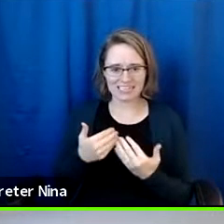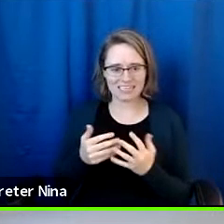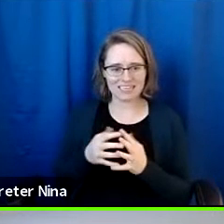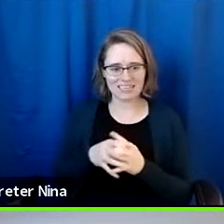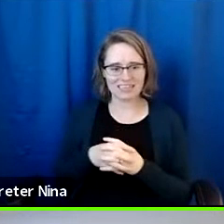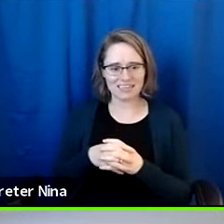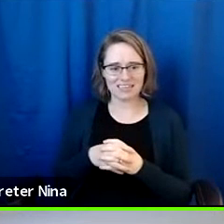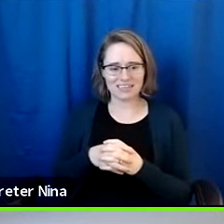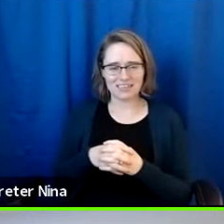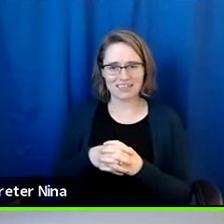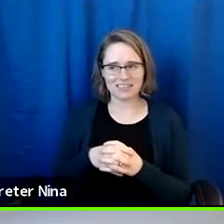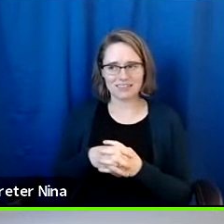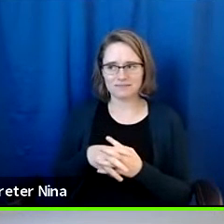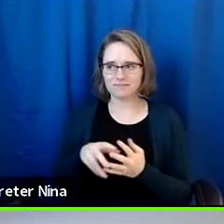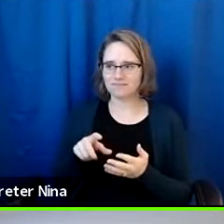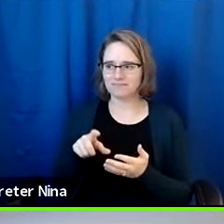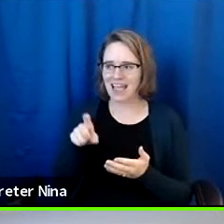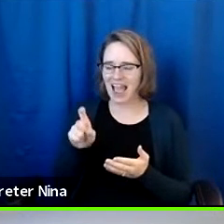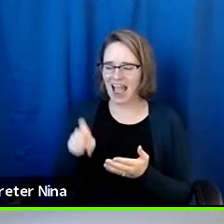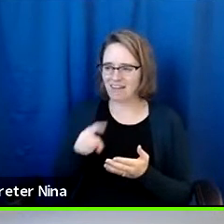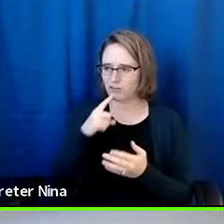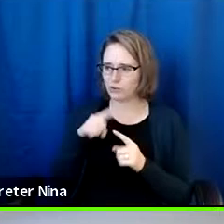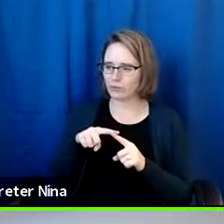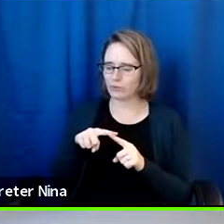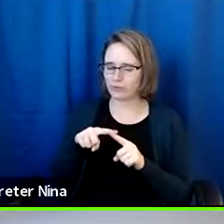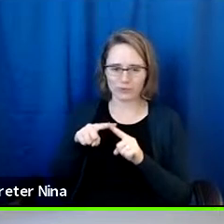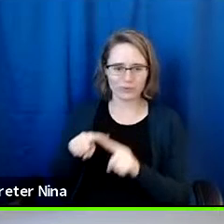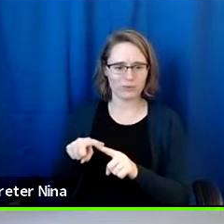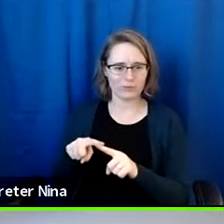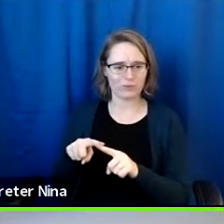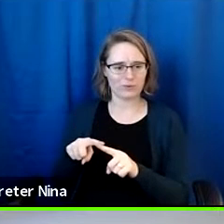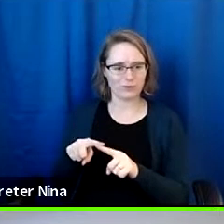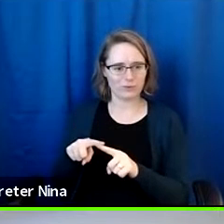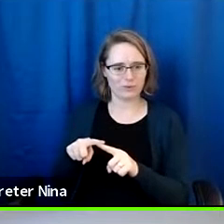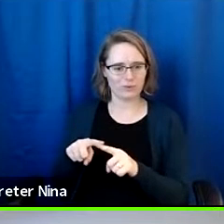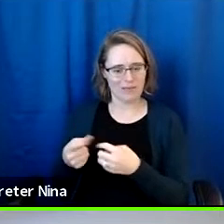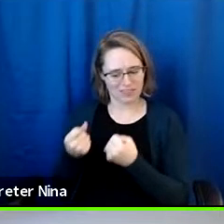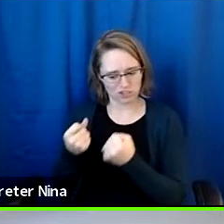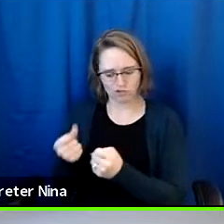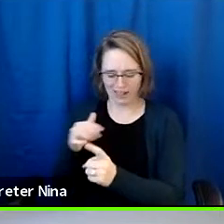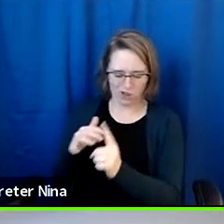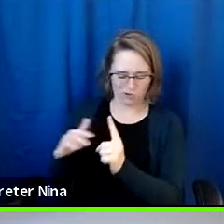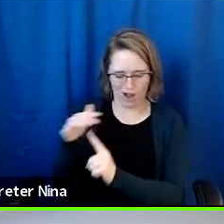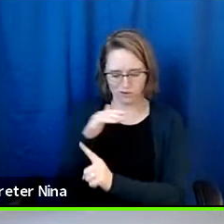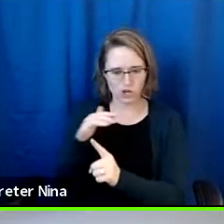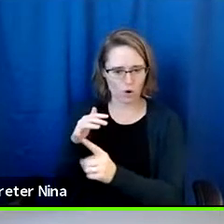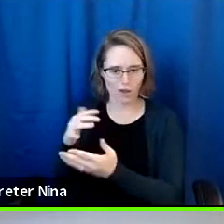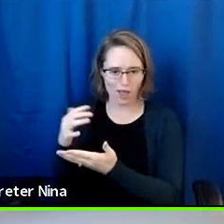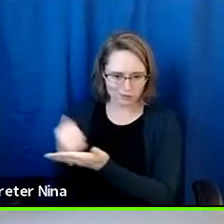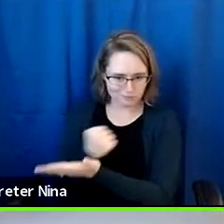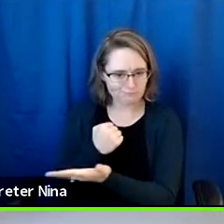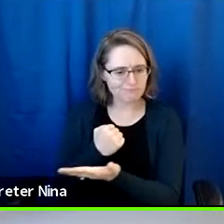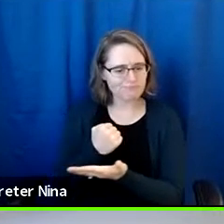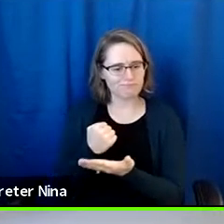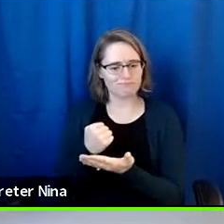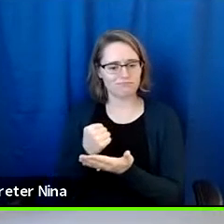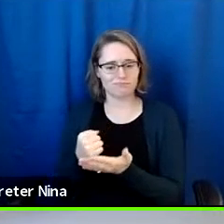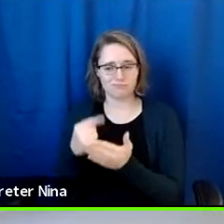you have to lean on the sources of strength around you. And that could